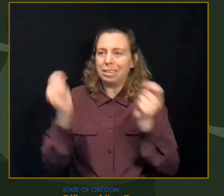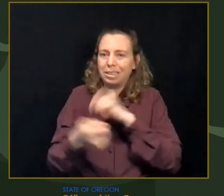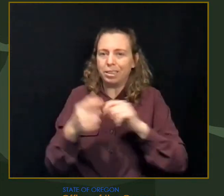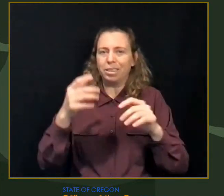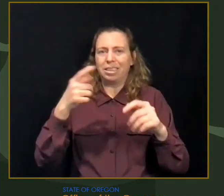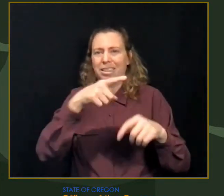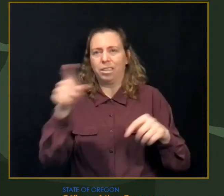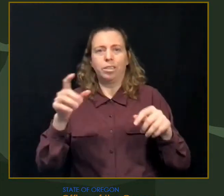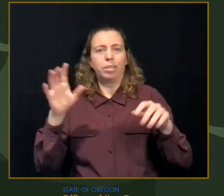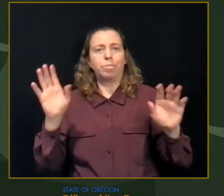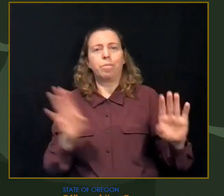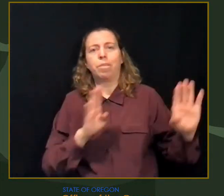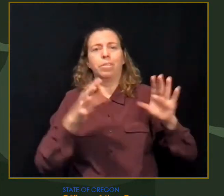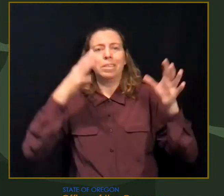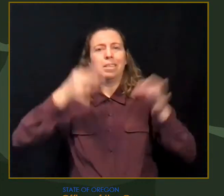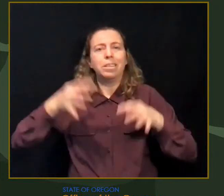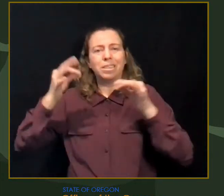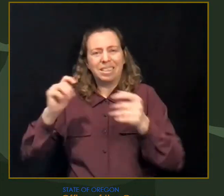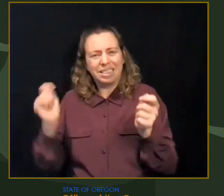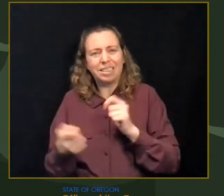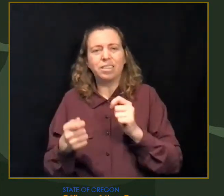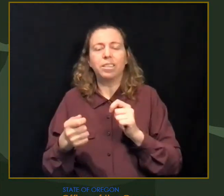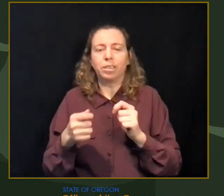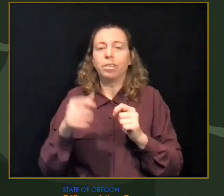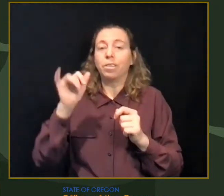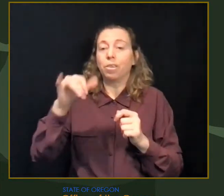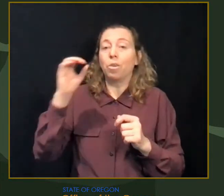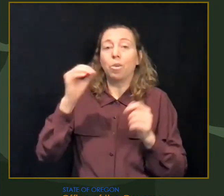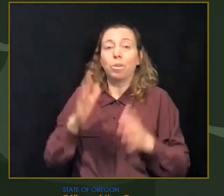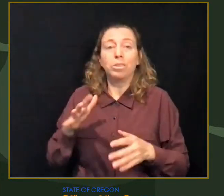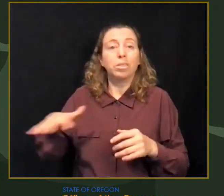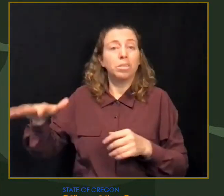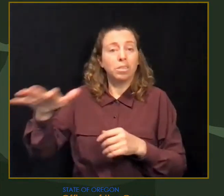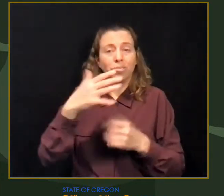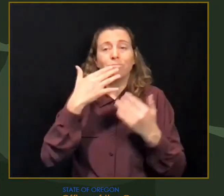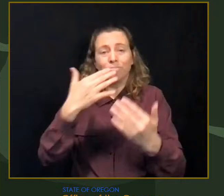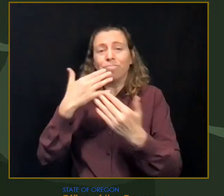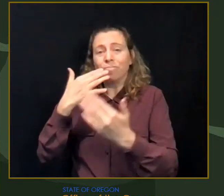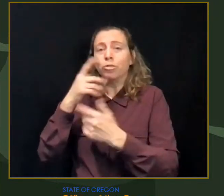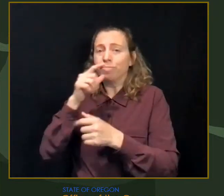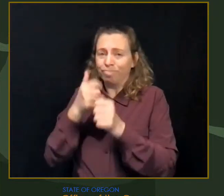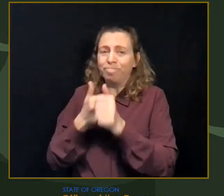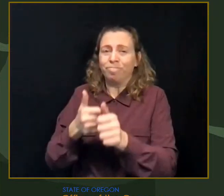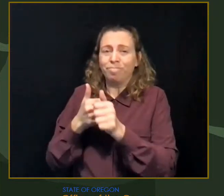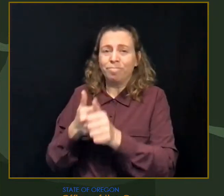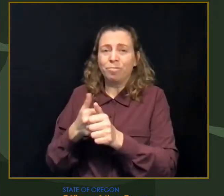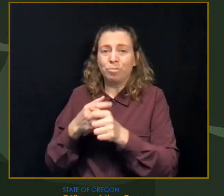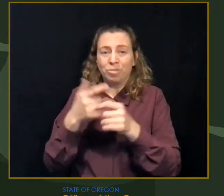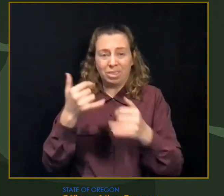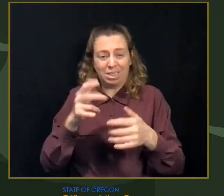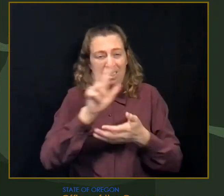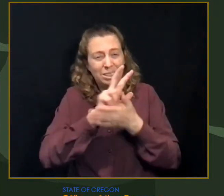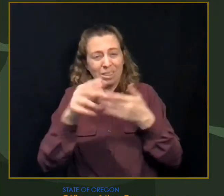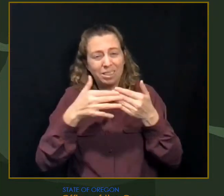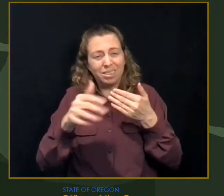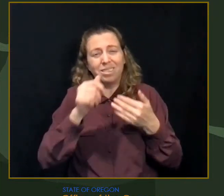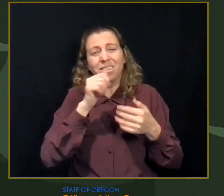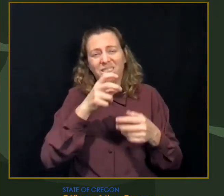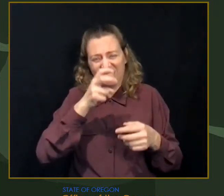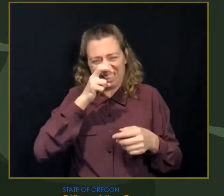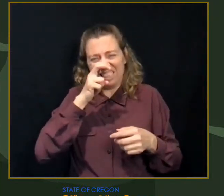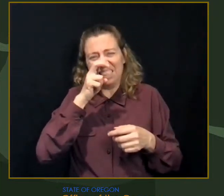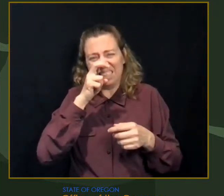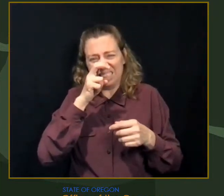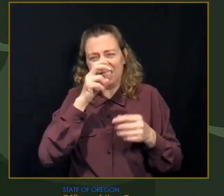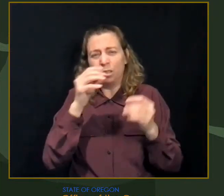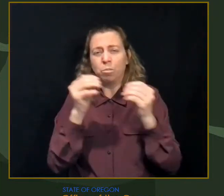are doing what they can to protect themselves and their loved ones. But over these next few weeks, we need more Oregonians to join us. We need more